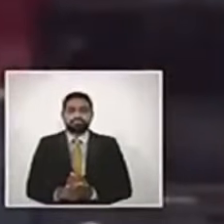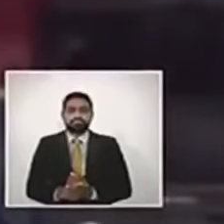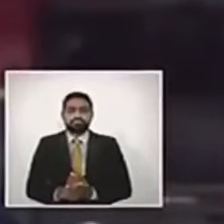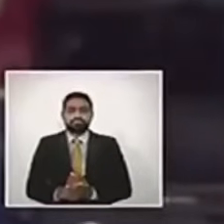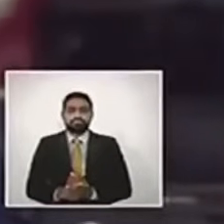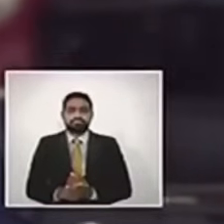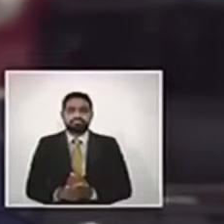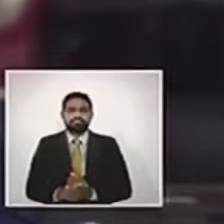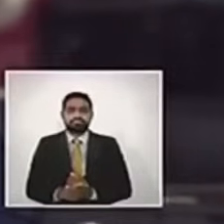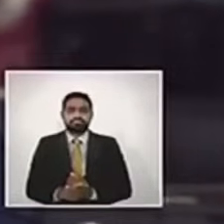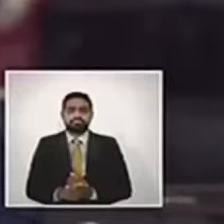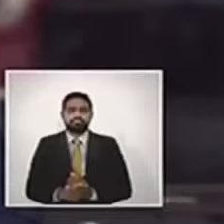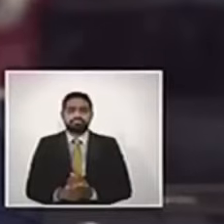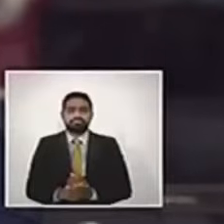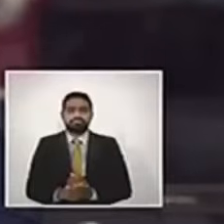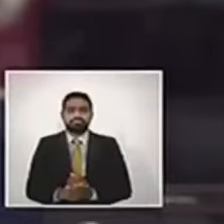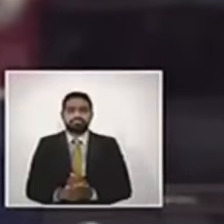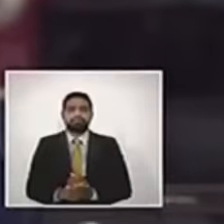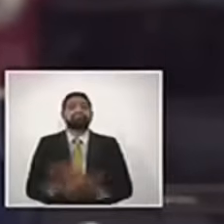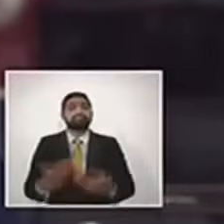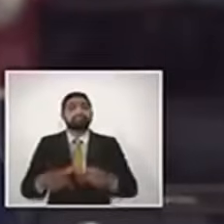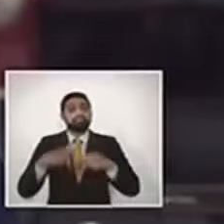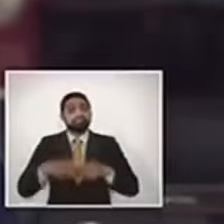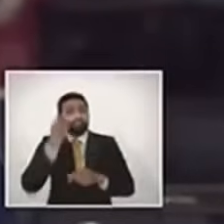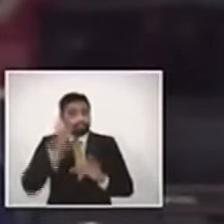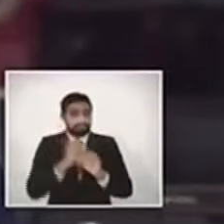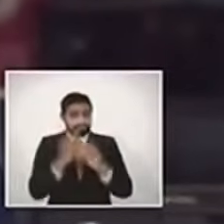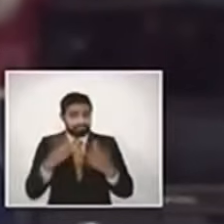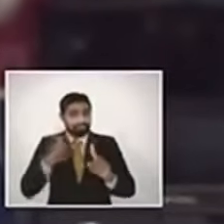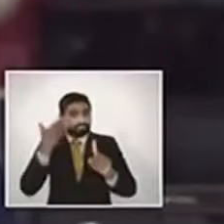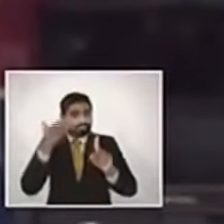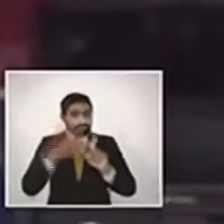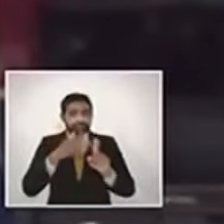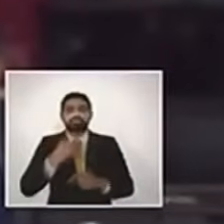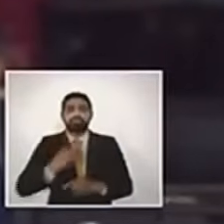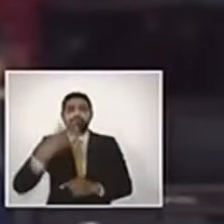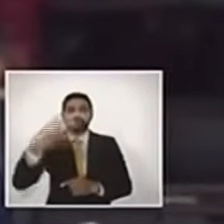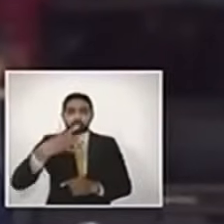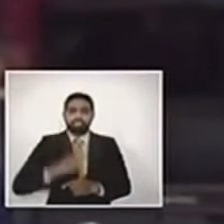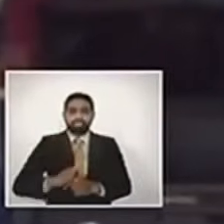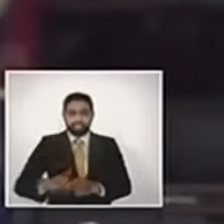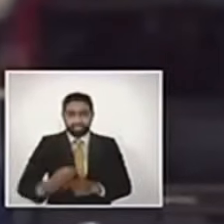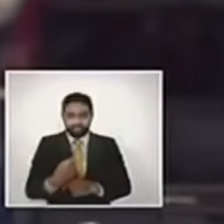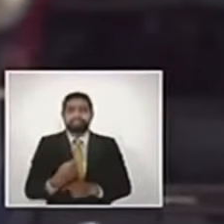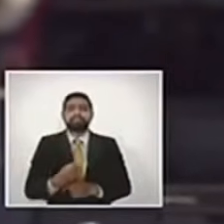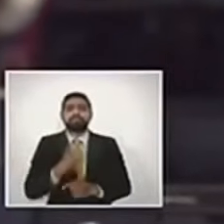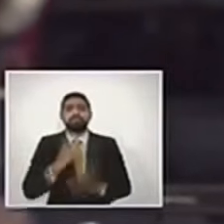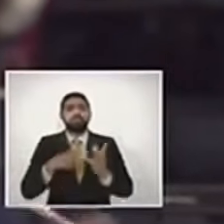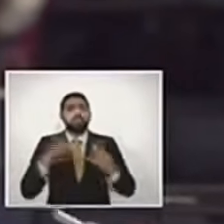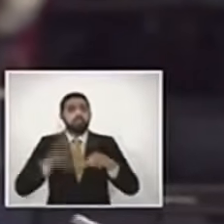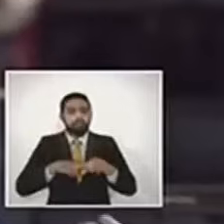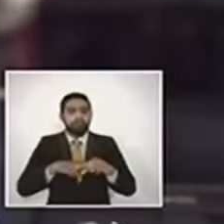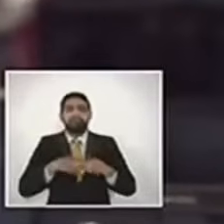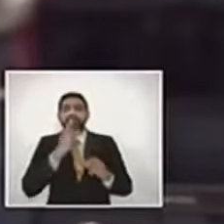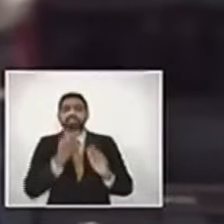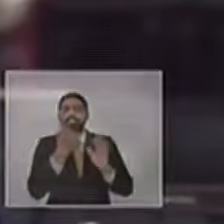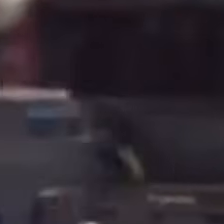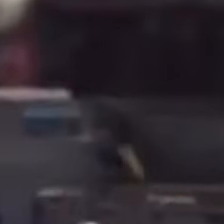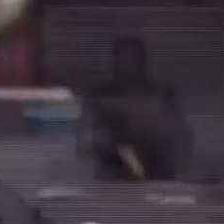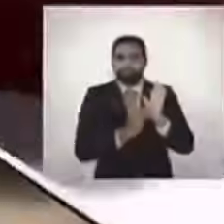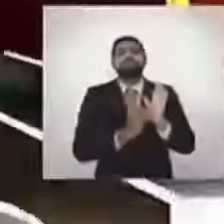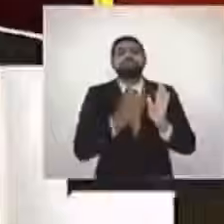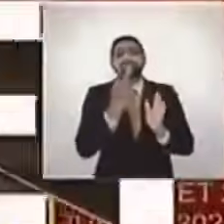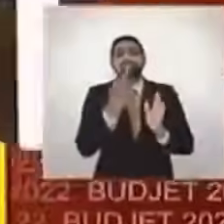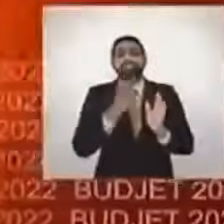The following views were expressed during the 4th day of the second reading of the Budget 2022.